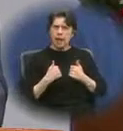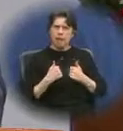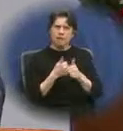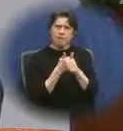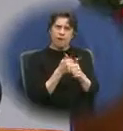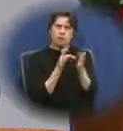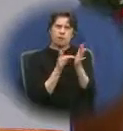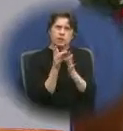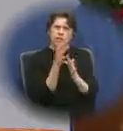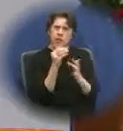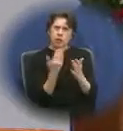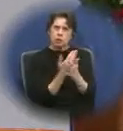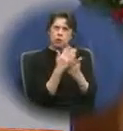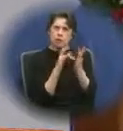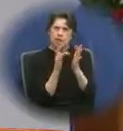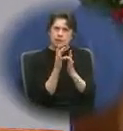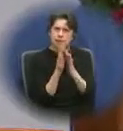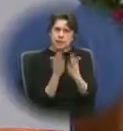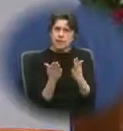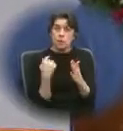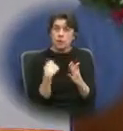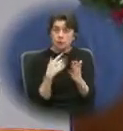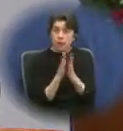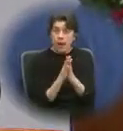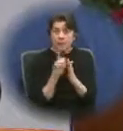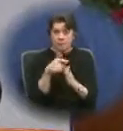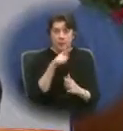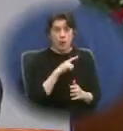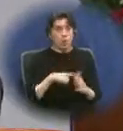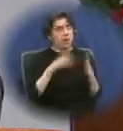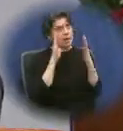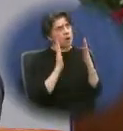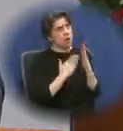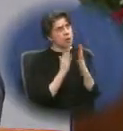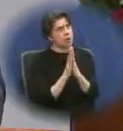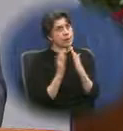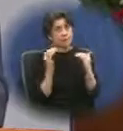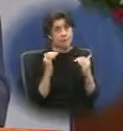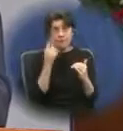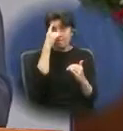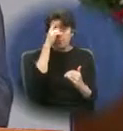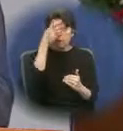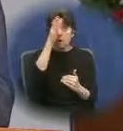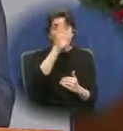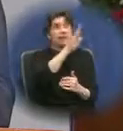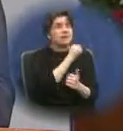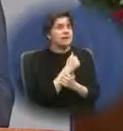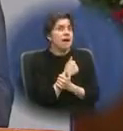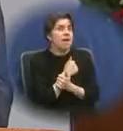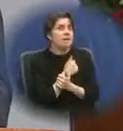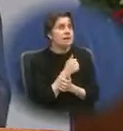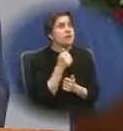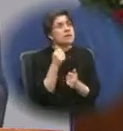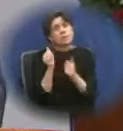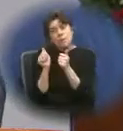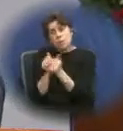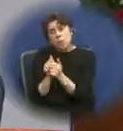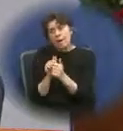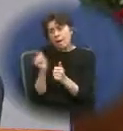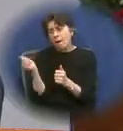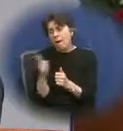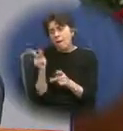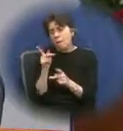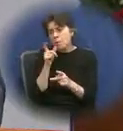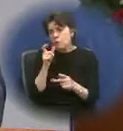Testament, we pray to the Lord. Lord, hear our prayer. For God's love and compassion to be with all who are ill, suffering